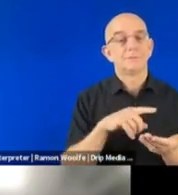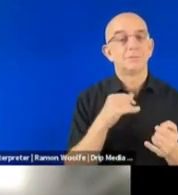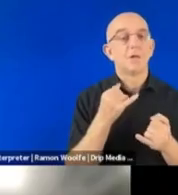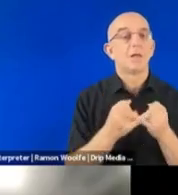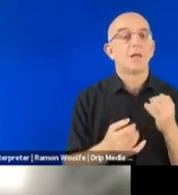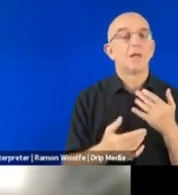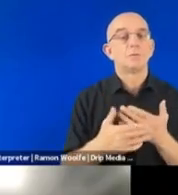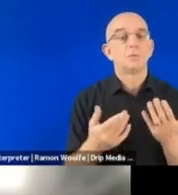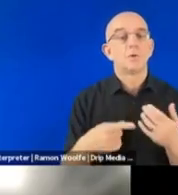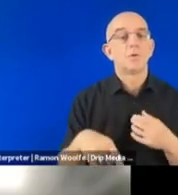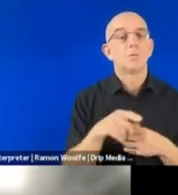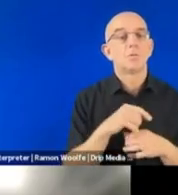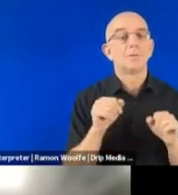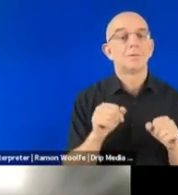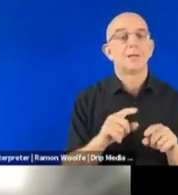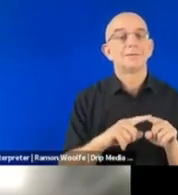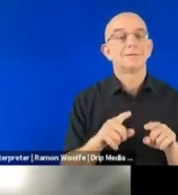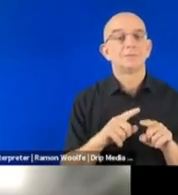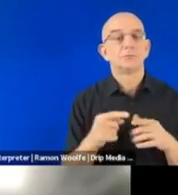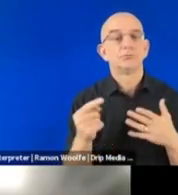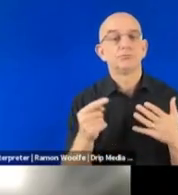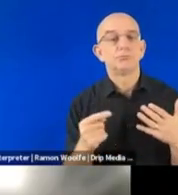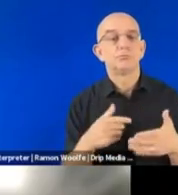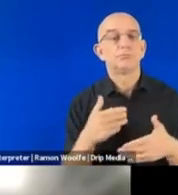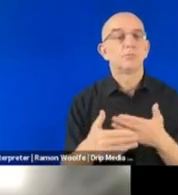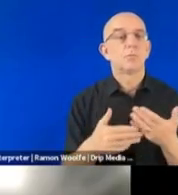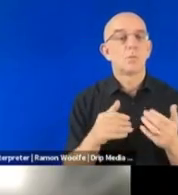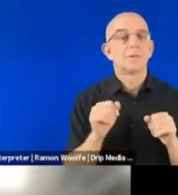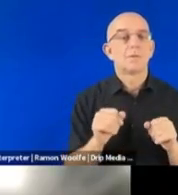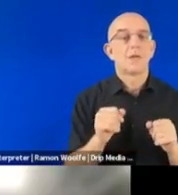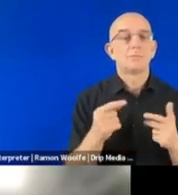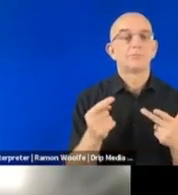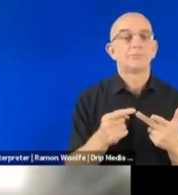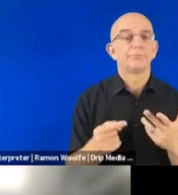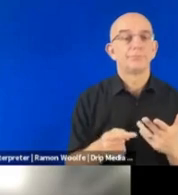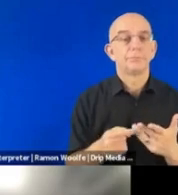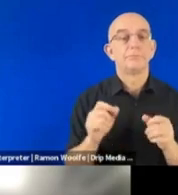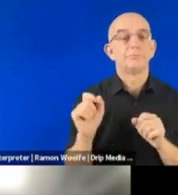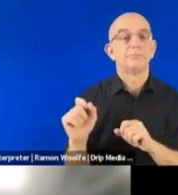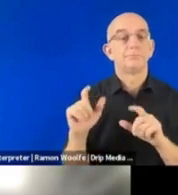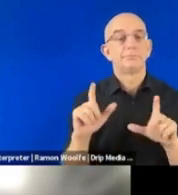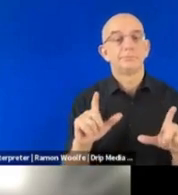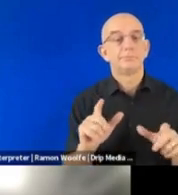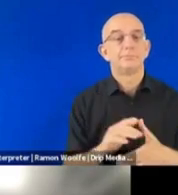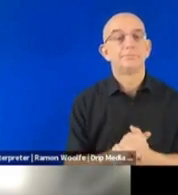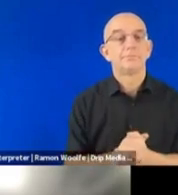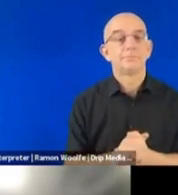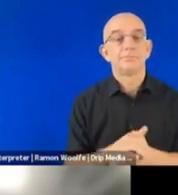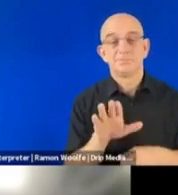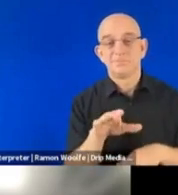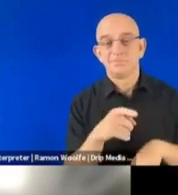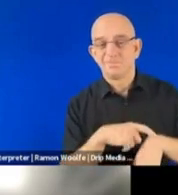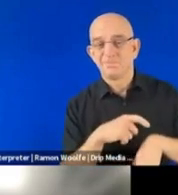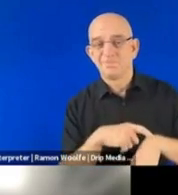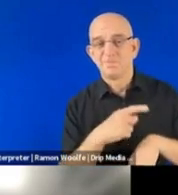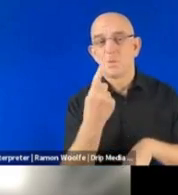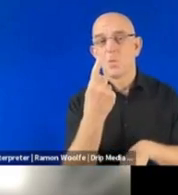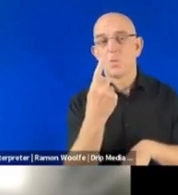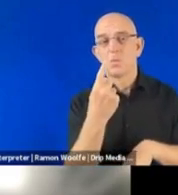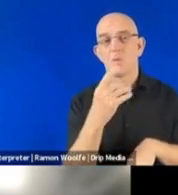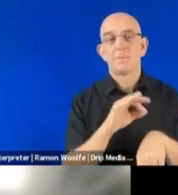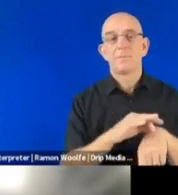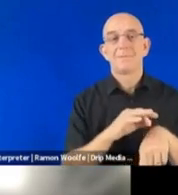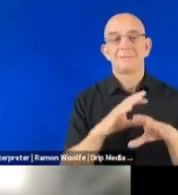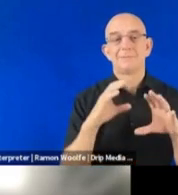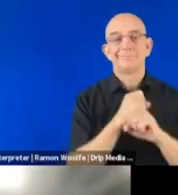target audience, we're basically trying to target both serving officers, but also the freshers from